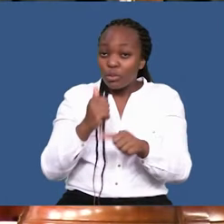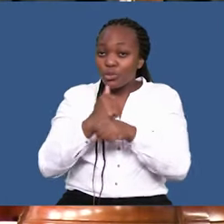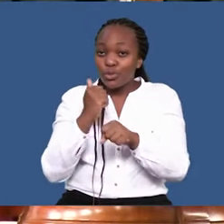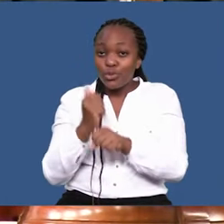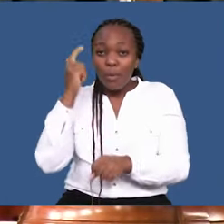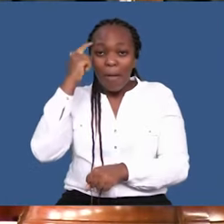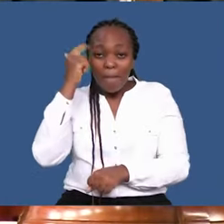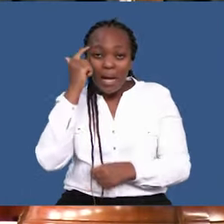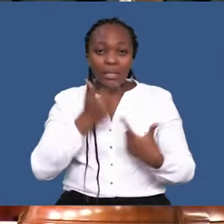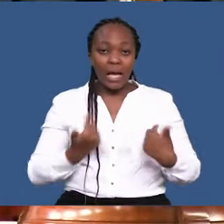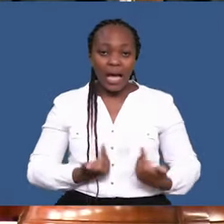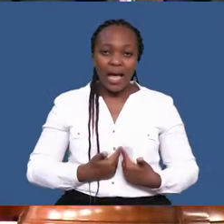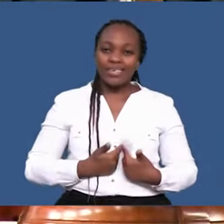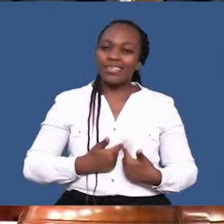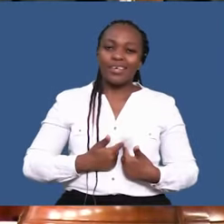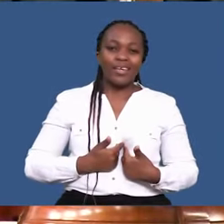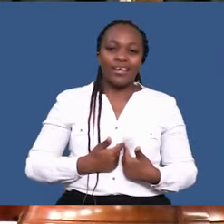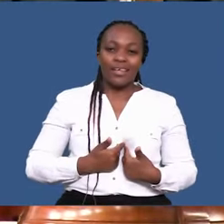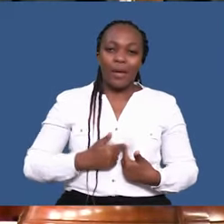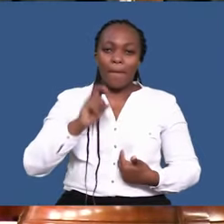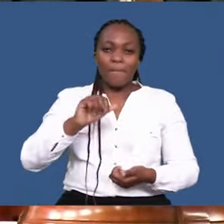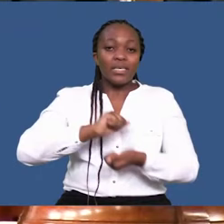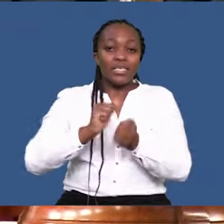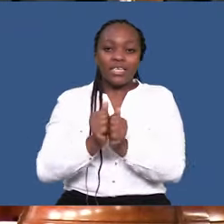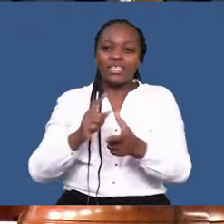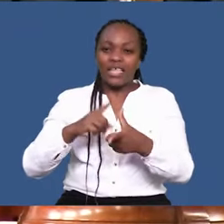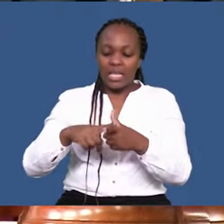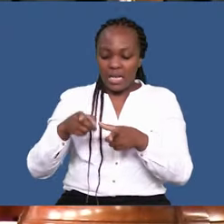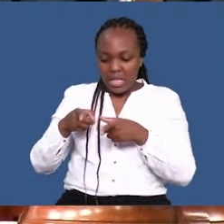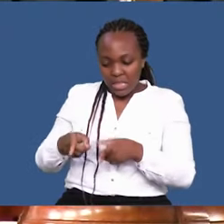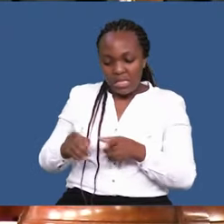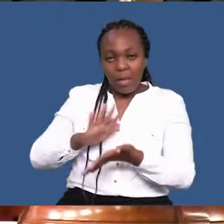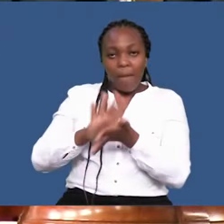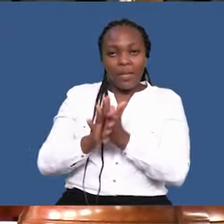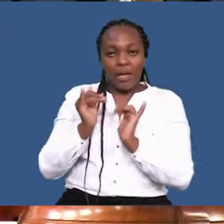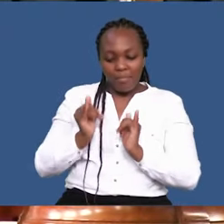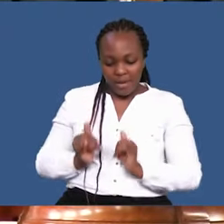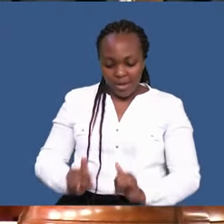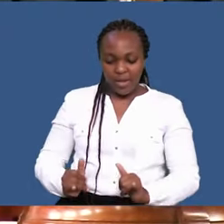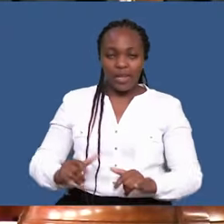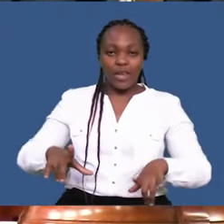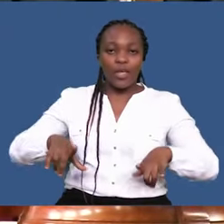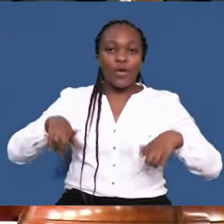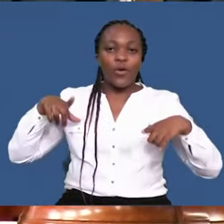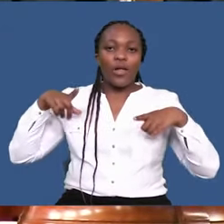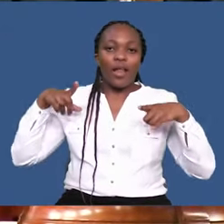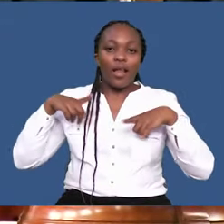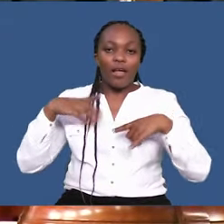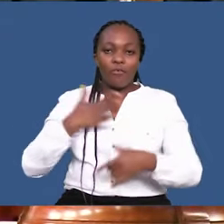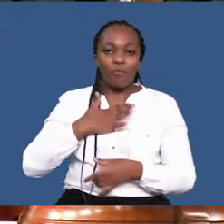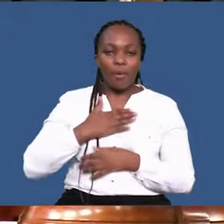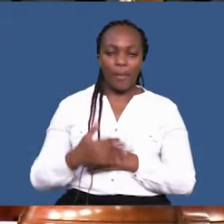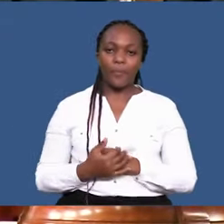this will be our way of life as Christians. Today, I want to give